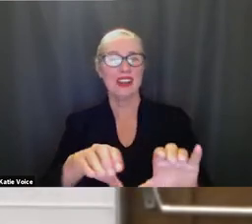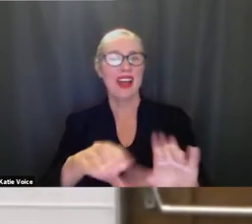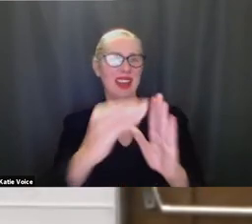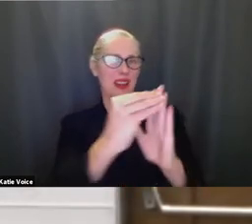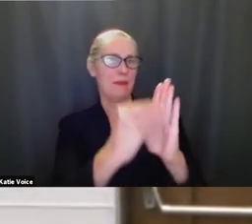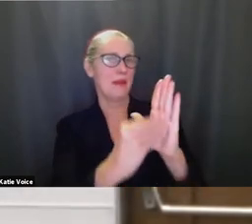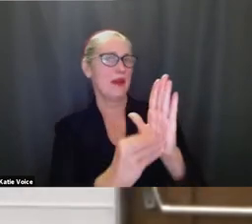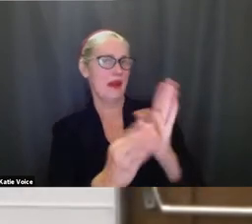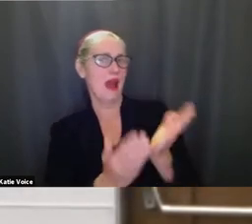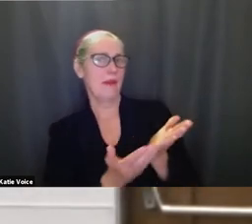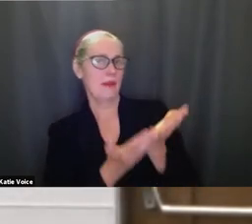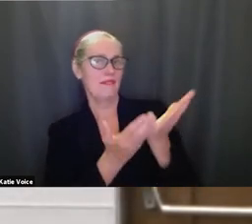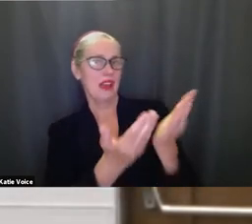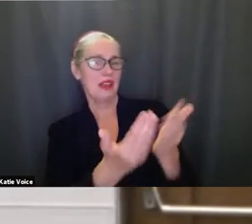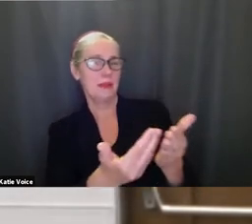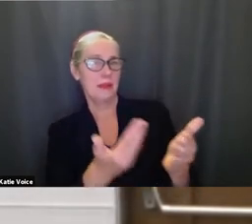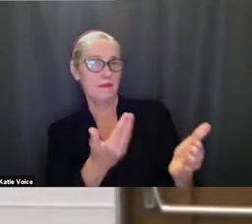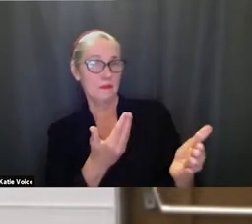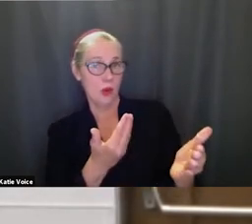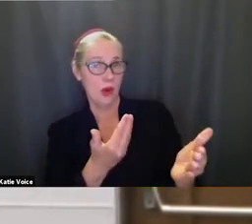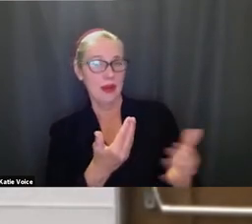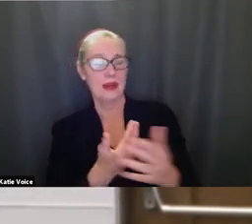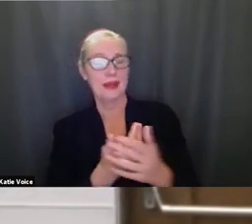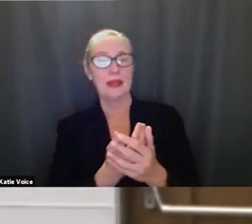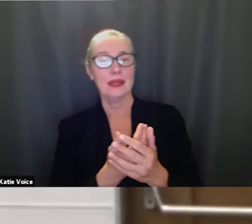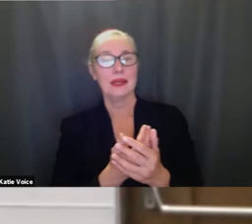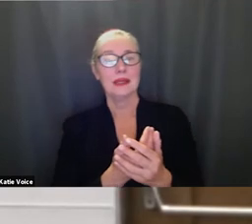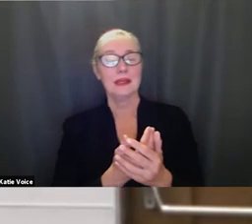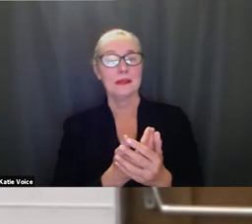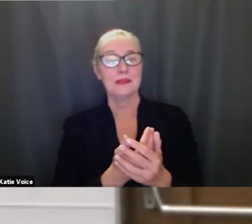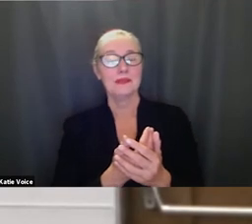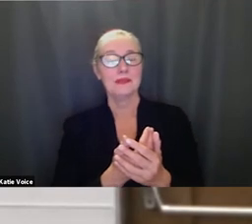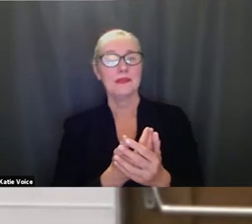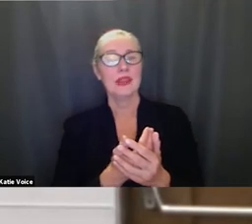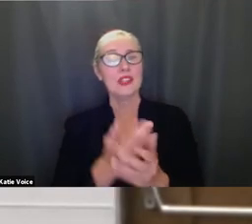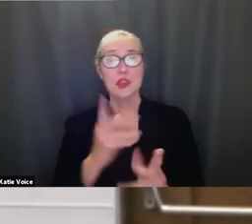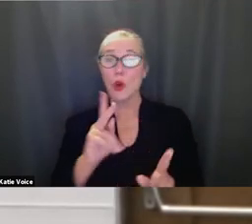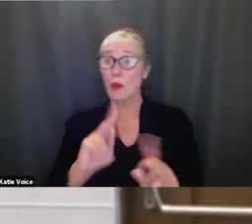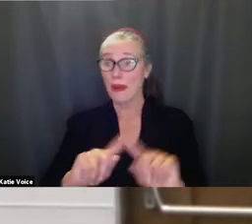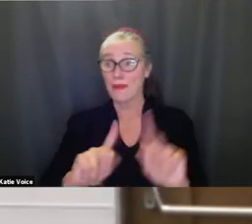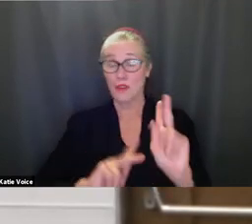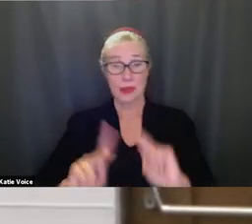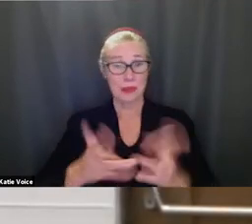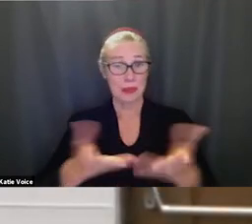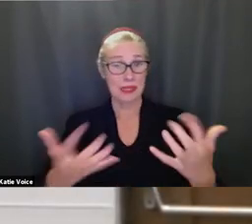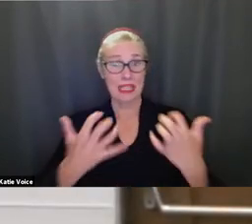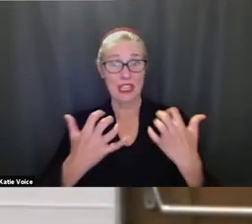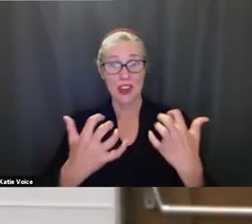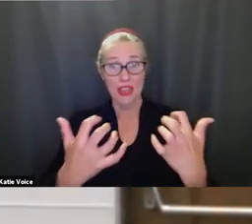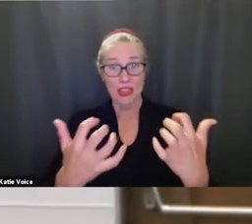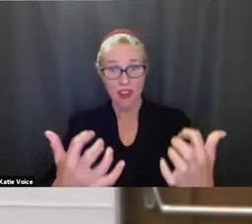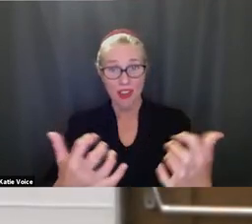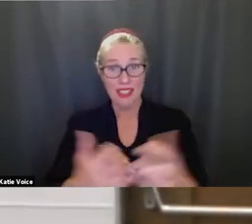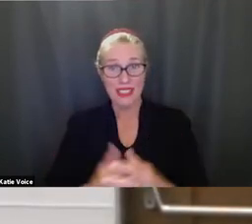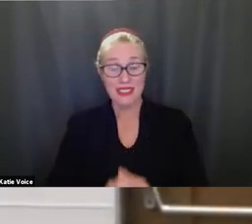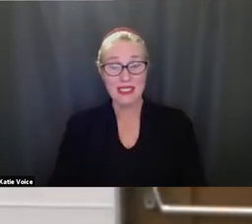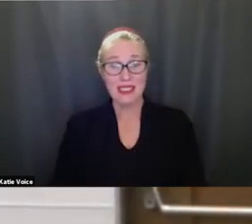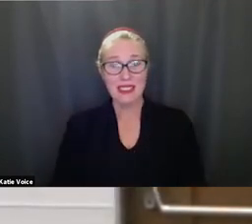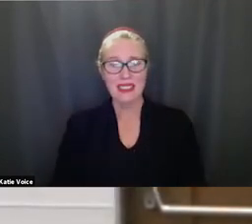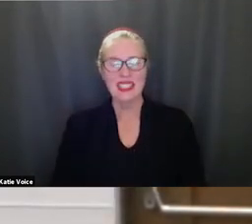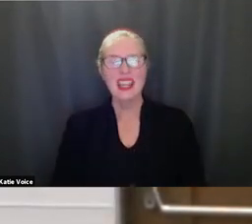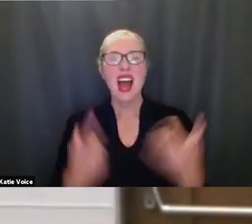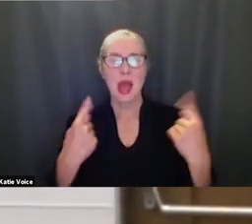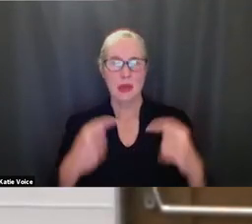provided um for the benefit of those in the audience and i'm going to summarize